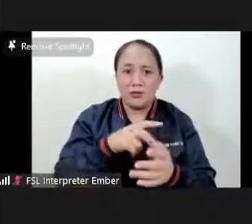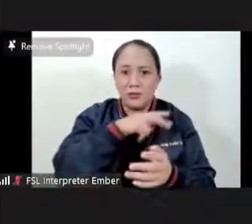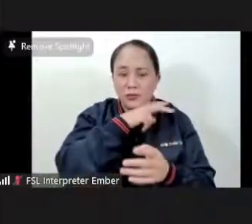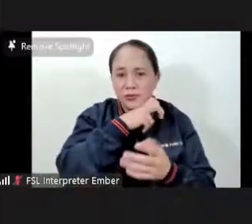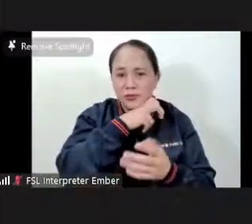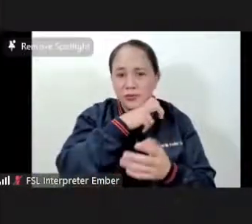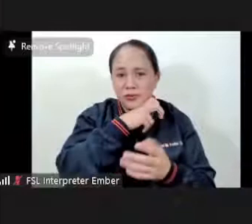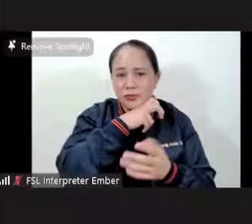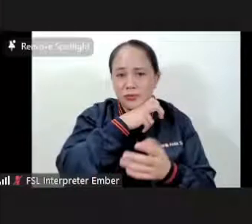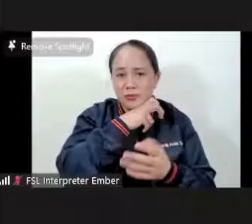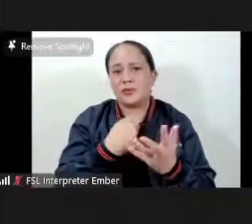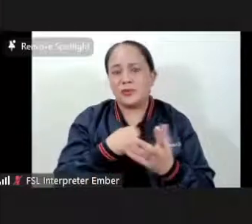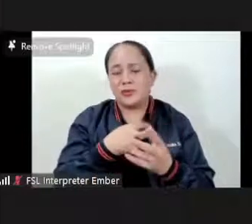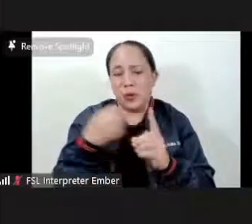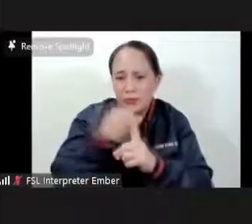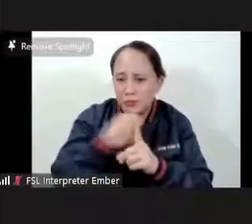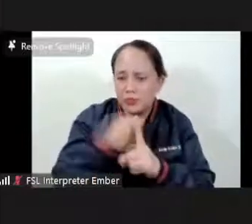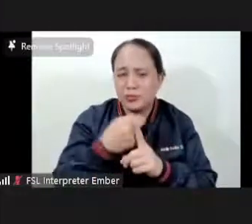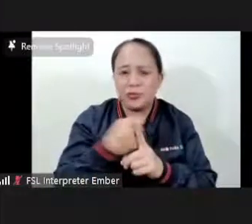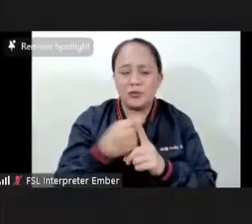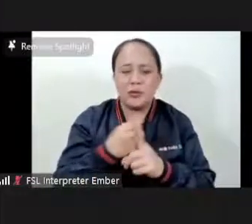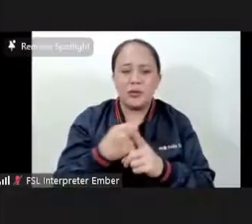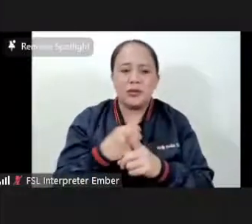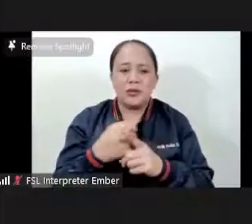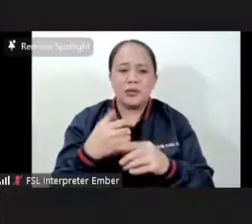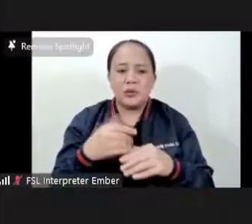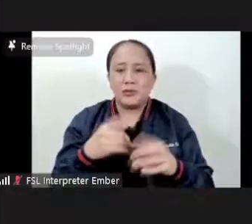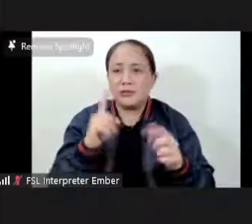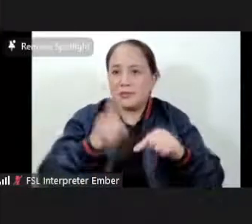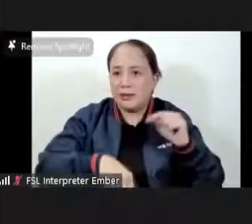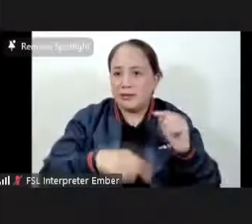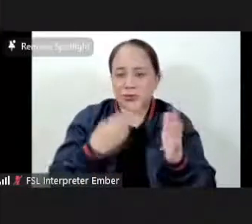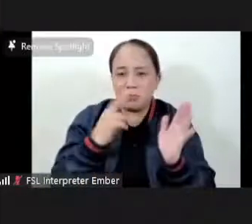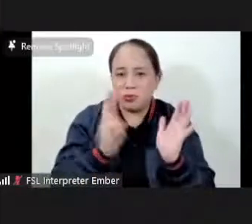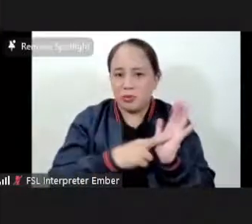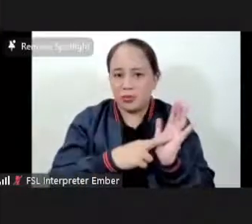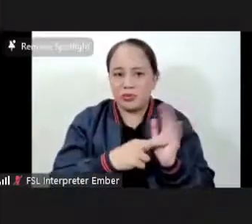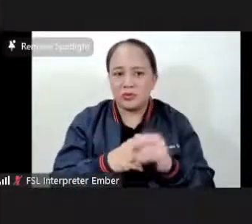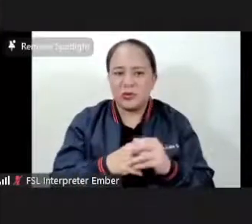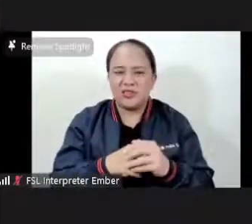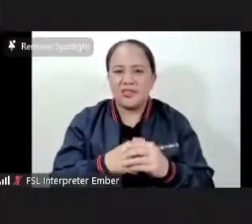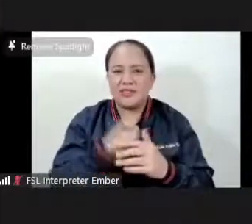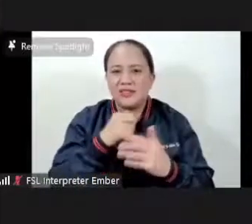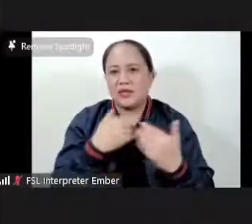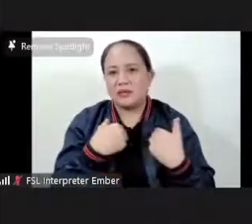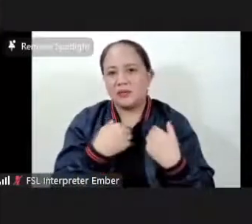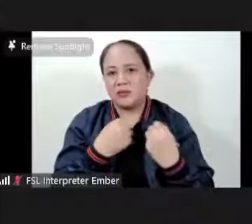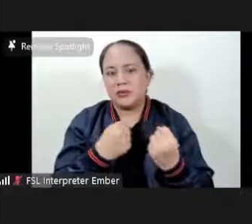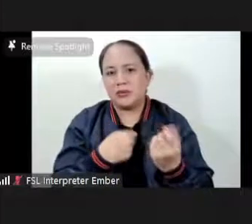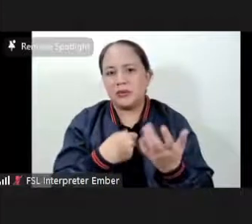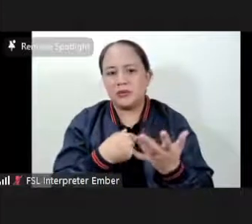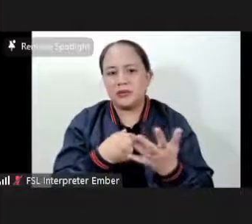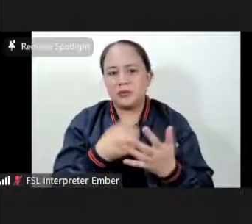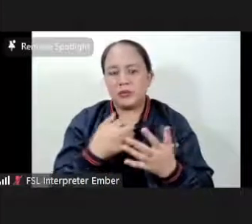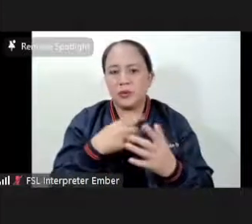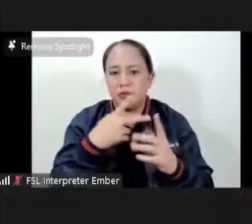violence and limit their ability to report cases are unhealthy and hostile for the